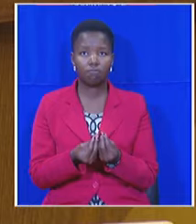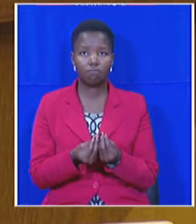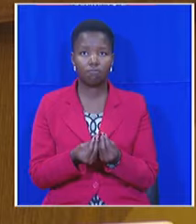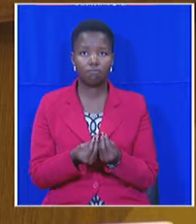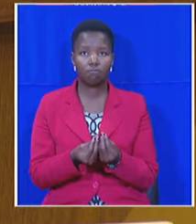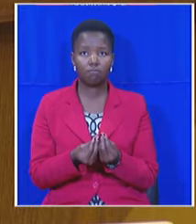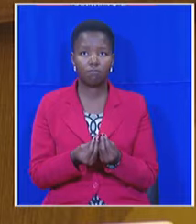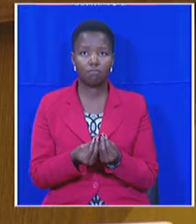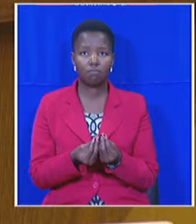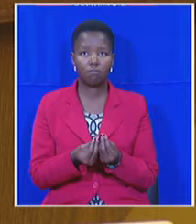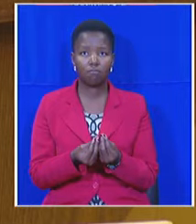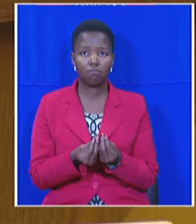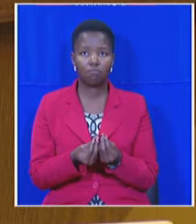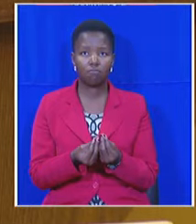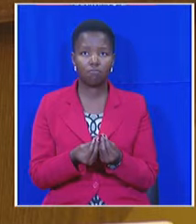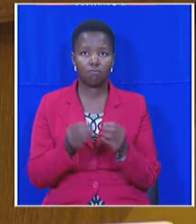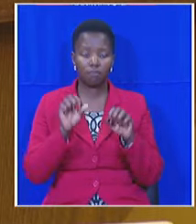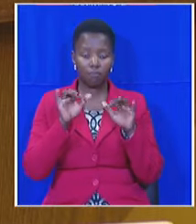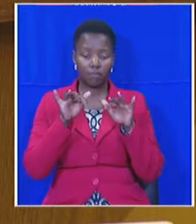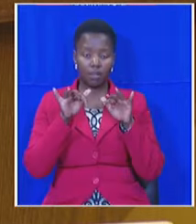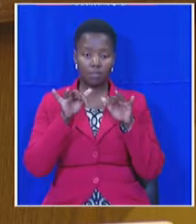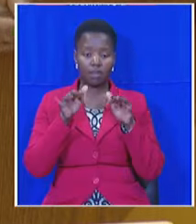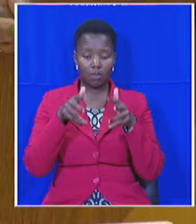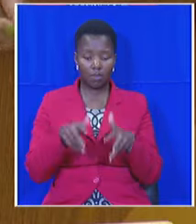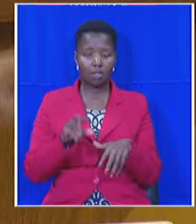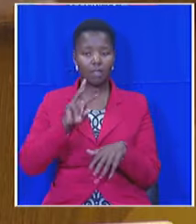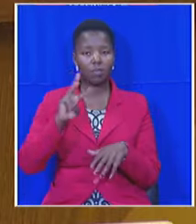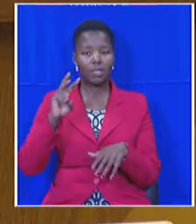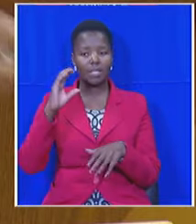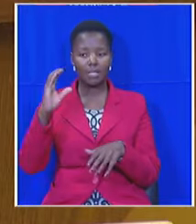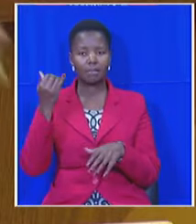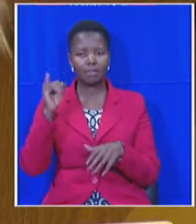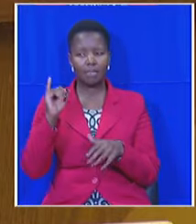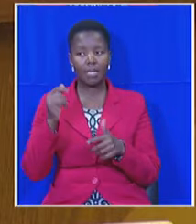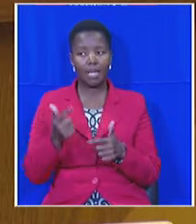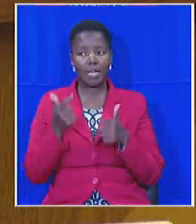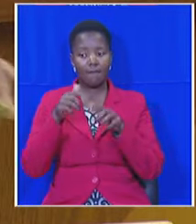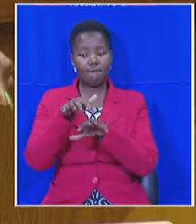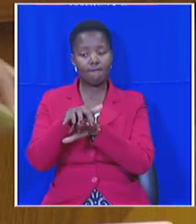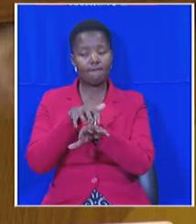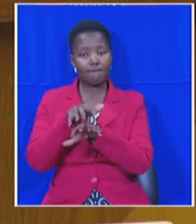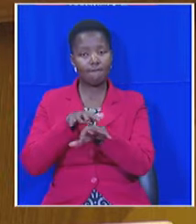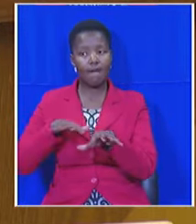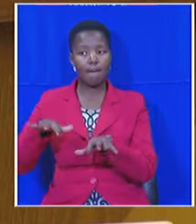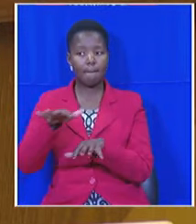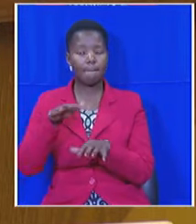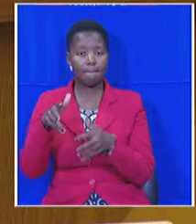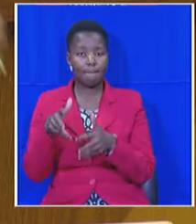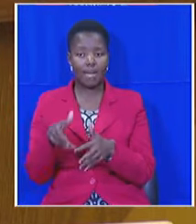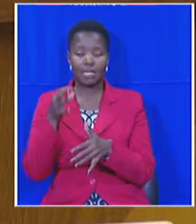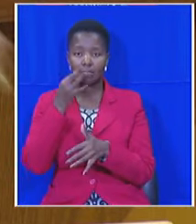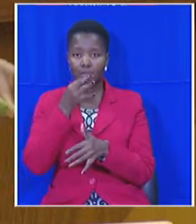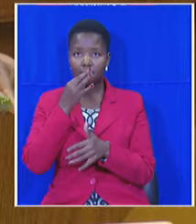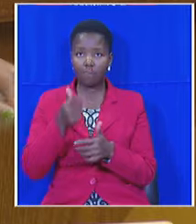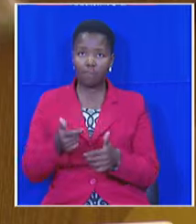Abantu bakithi lapha emaplazini eWestern Cape bahlala lapha eplazini nibafuna khathi banamandla baphelelwe amandla